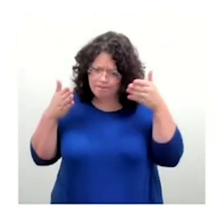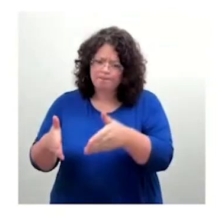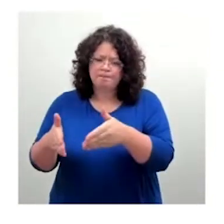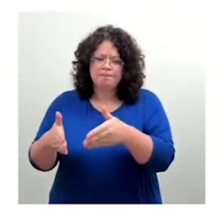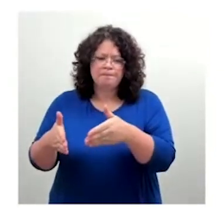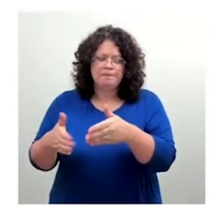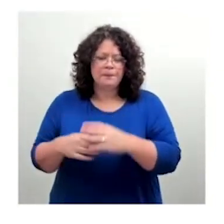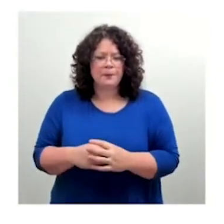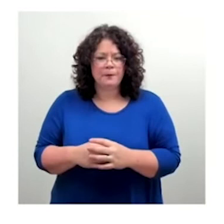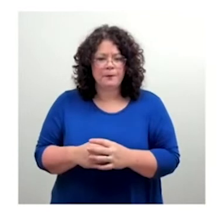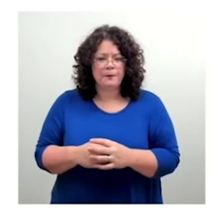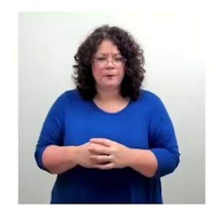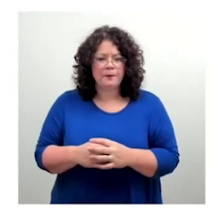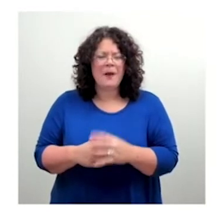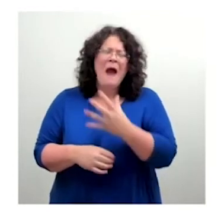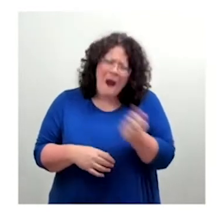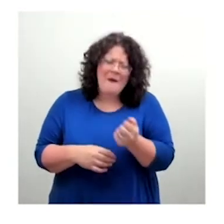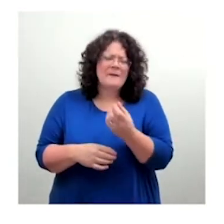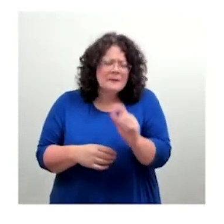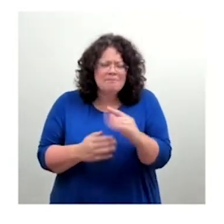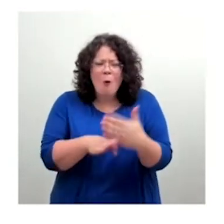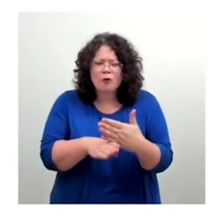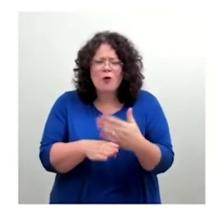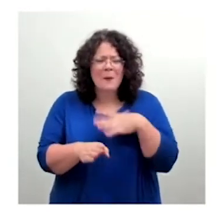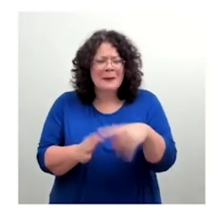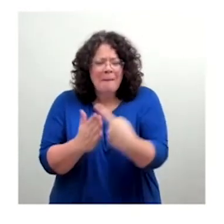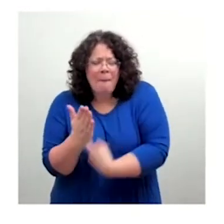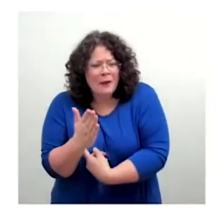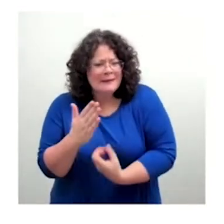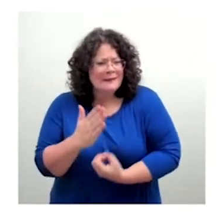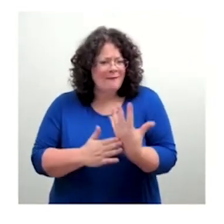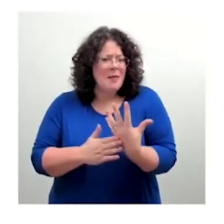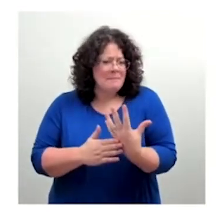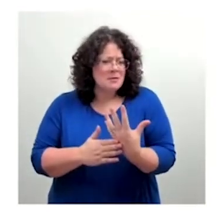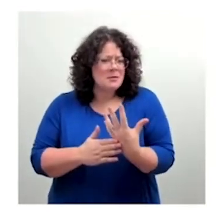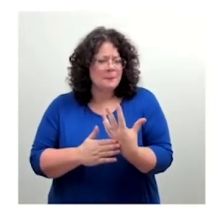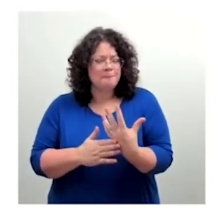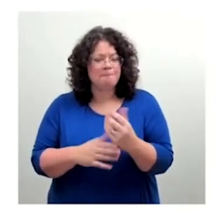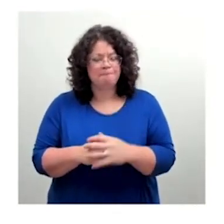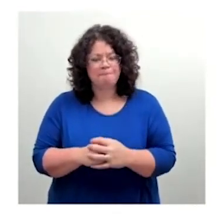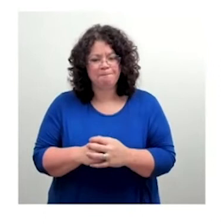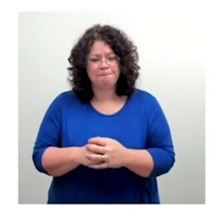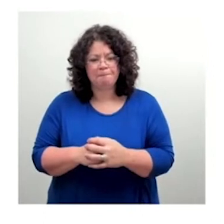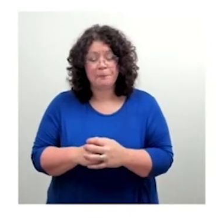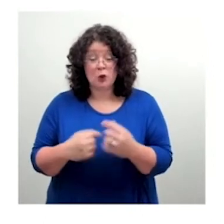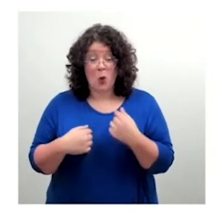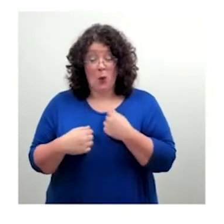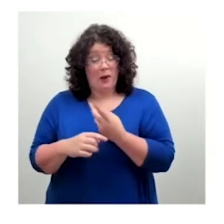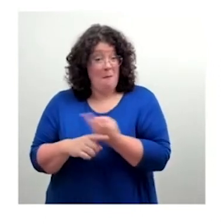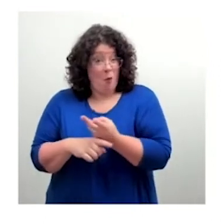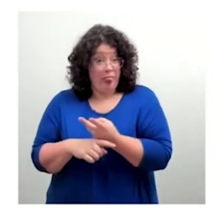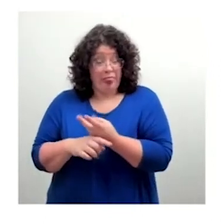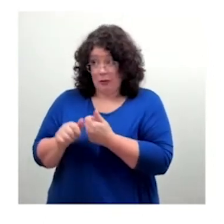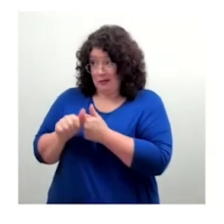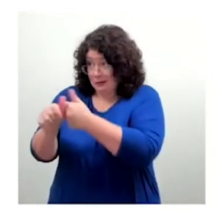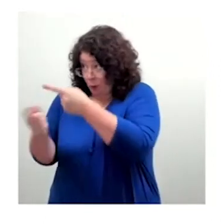both. And as we are still in spending review period and we're not sure where Treasury have landed, we're not